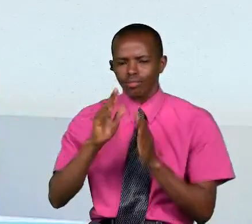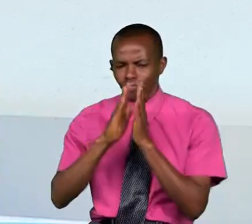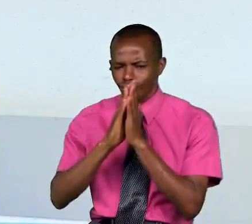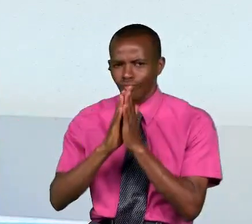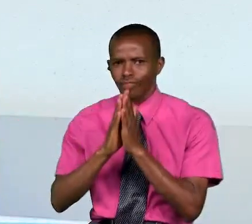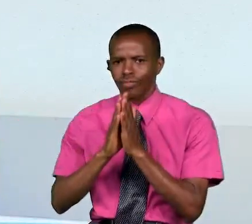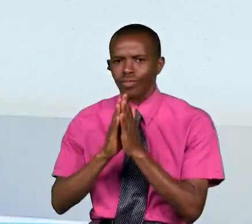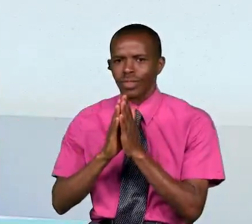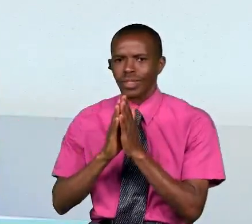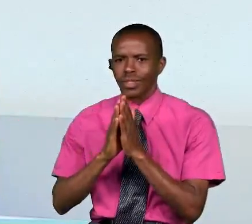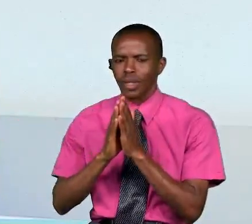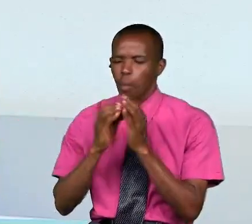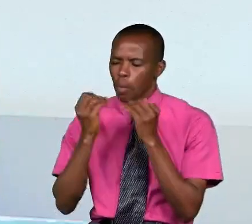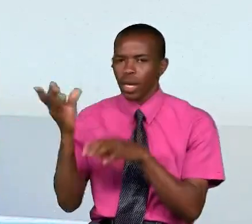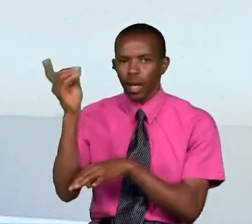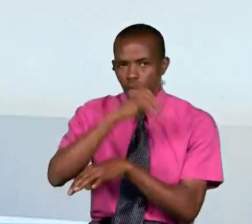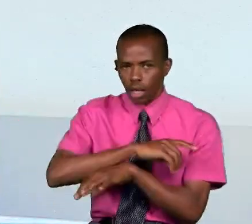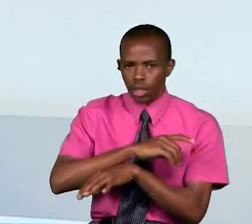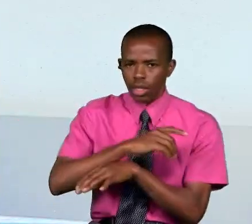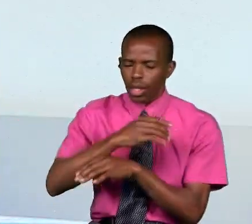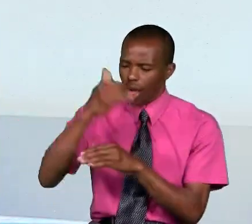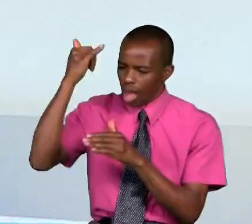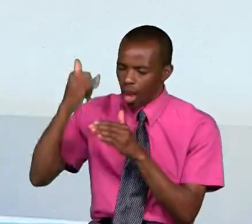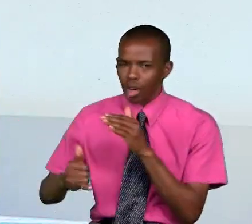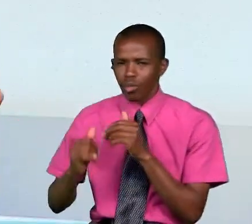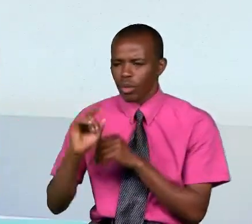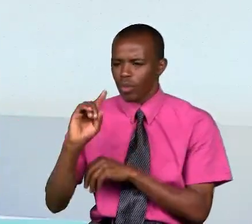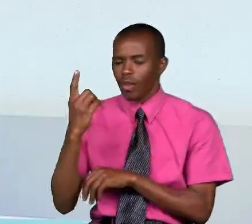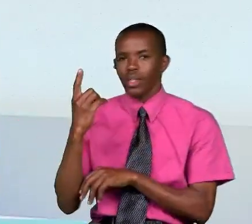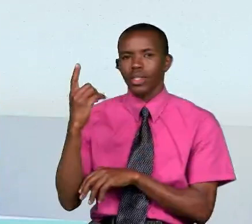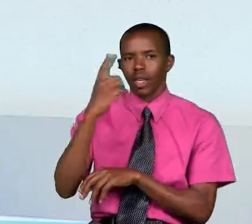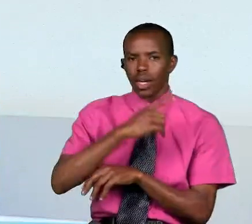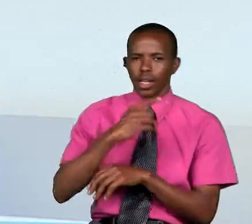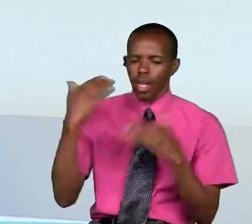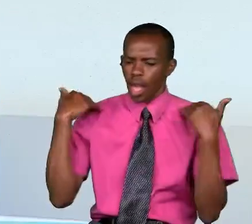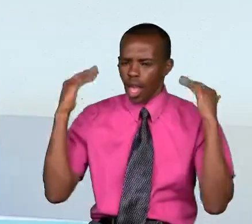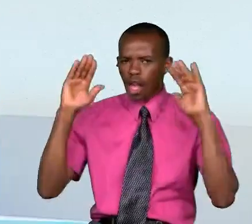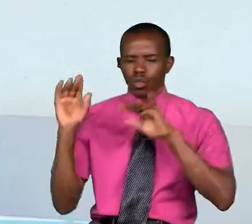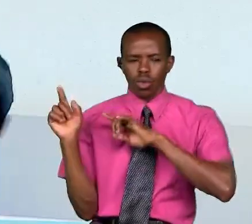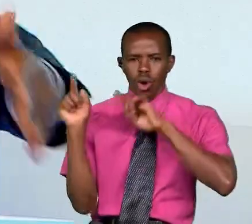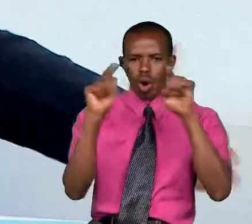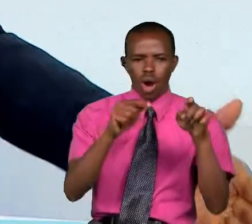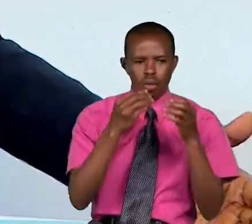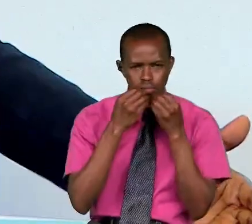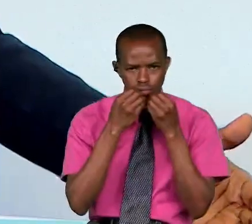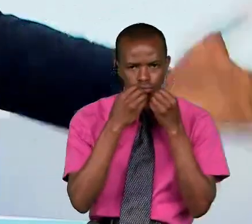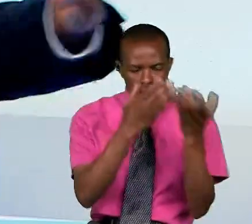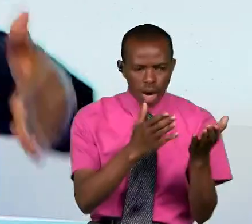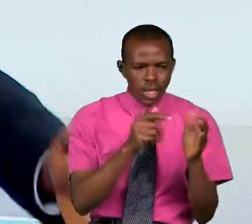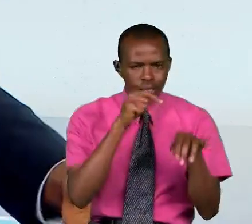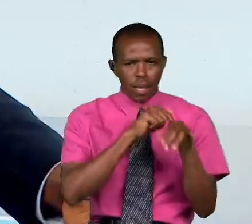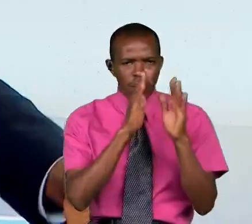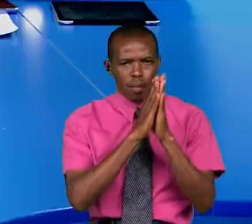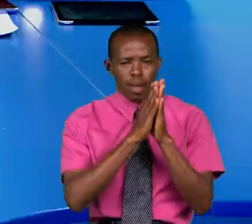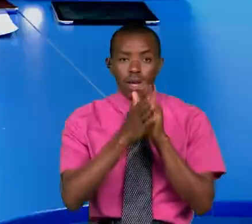is coming through. Yes. Until at the end of the 21st day, then the angel comes to attend to him and tells him, when you started praying, is actually when